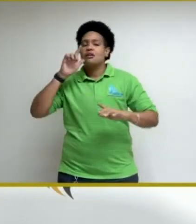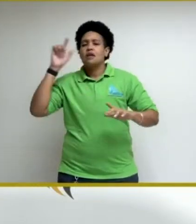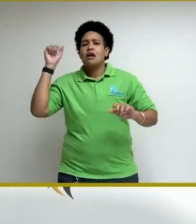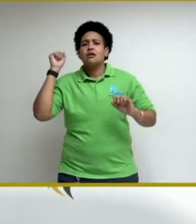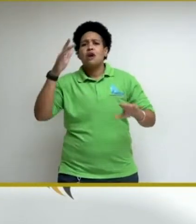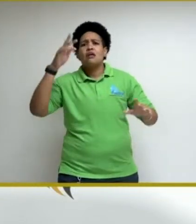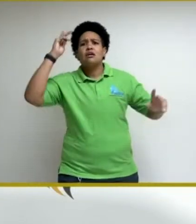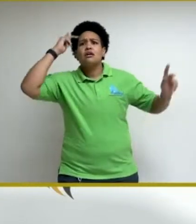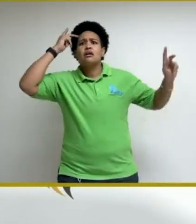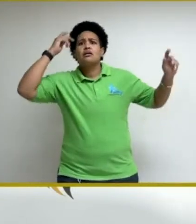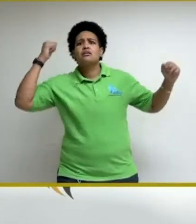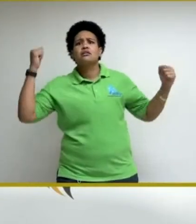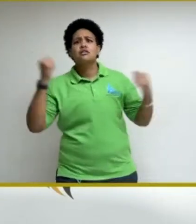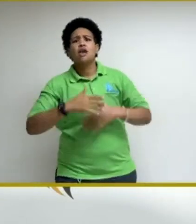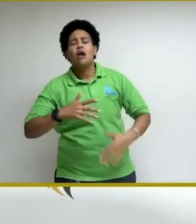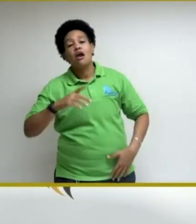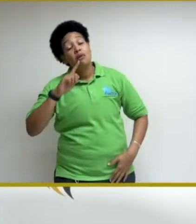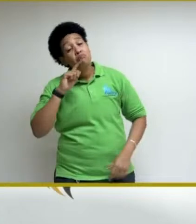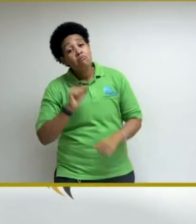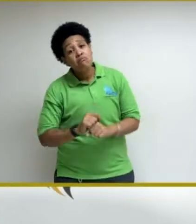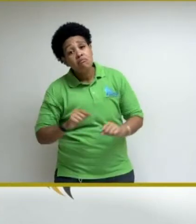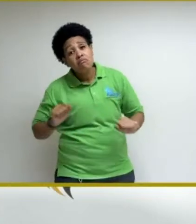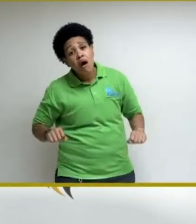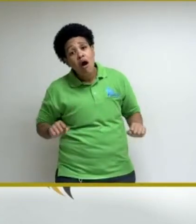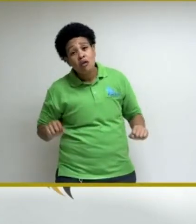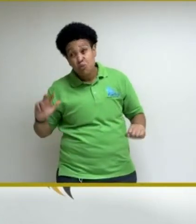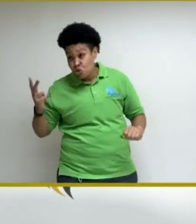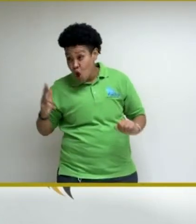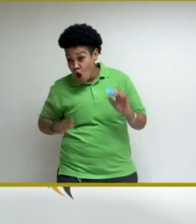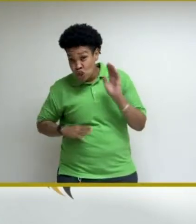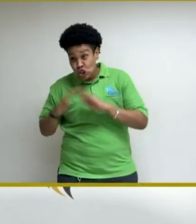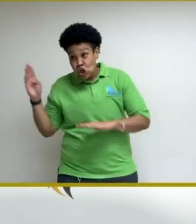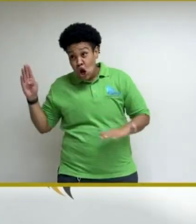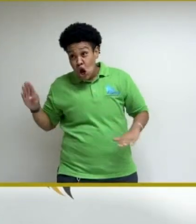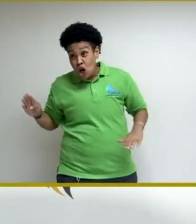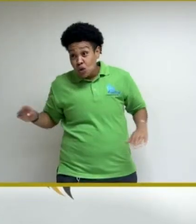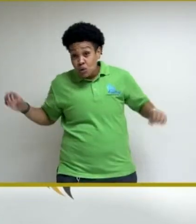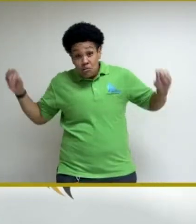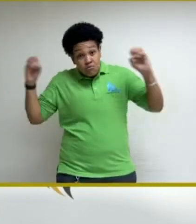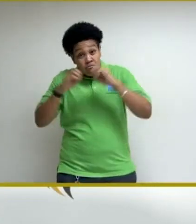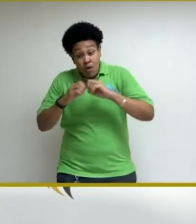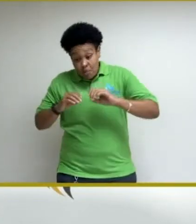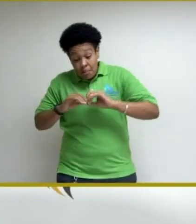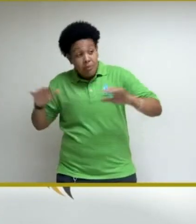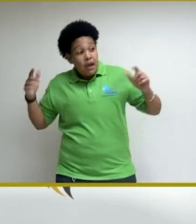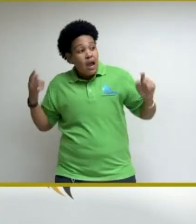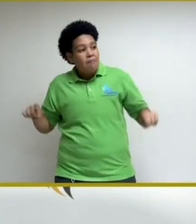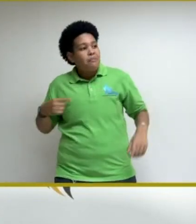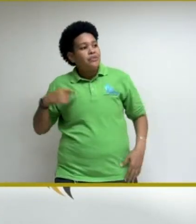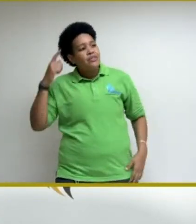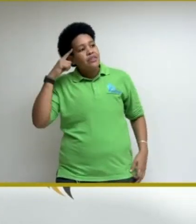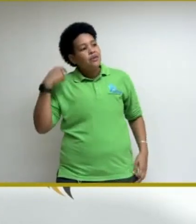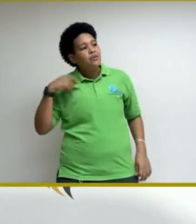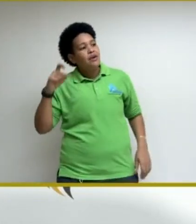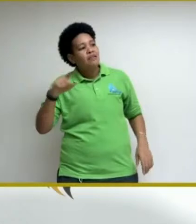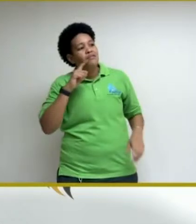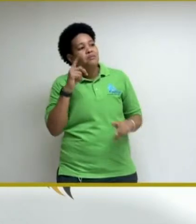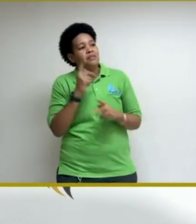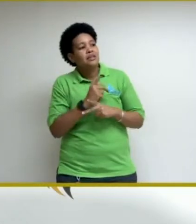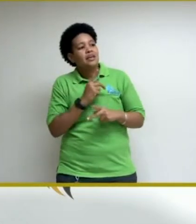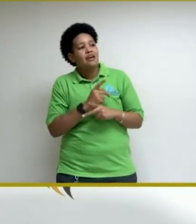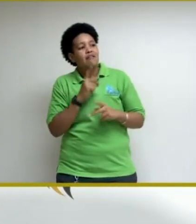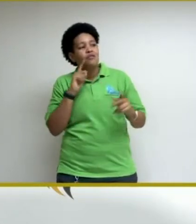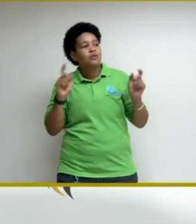to scare you, but it's a reality that we see happening elsewhere in the world. And I think we have to be very careful to manage